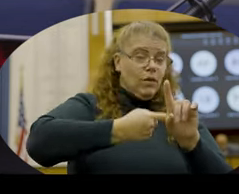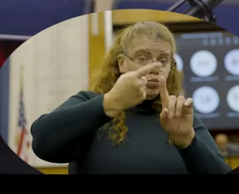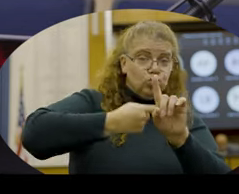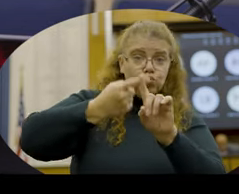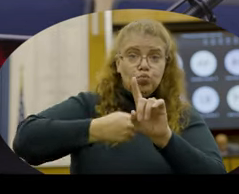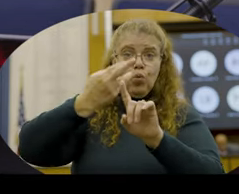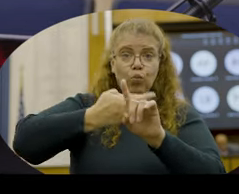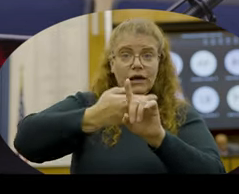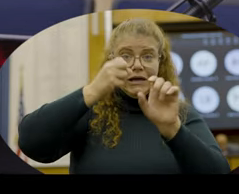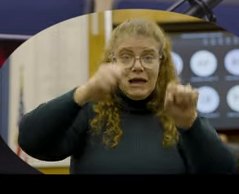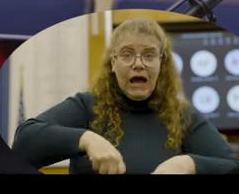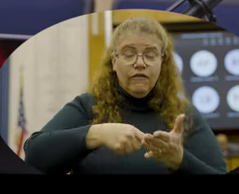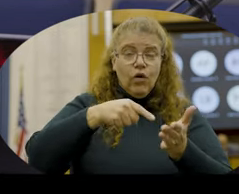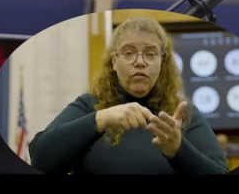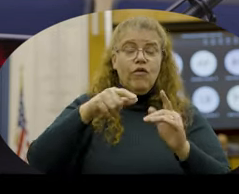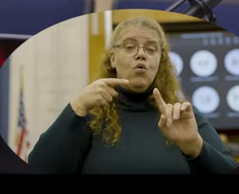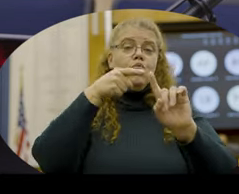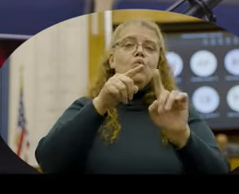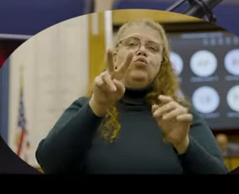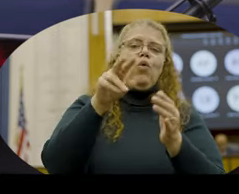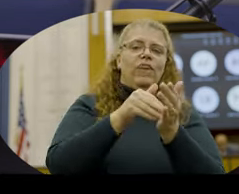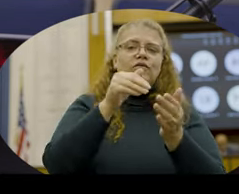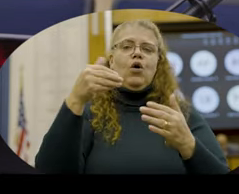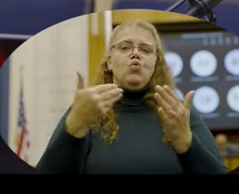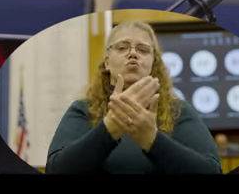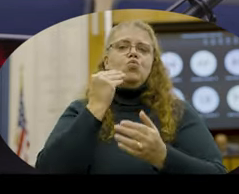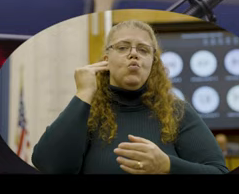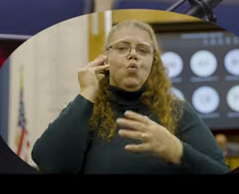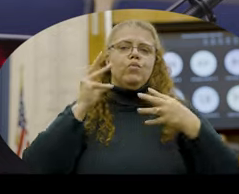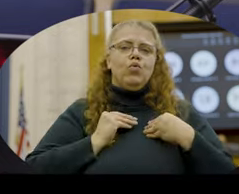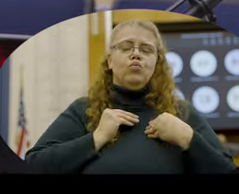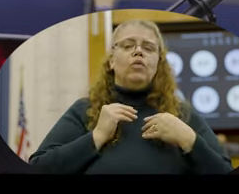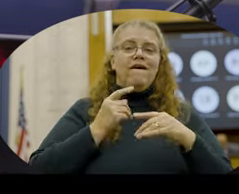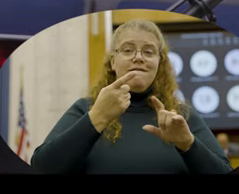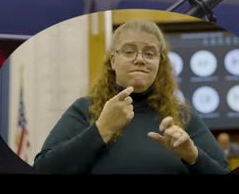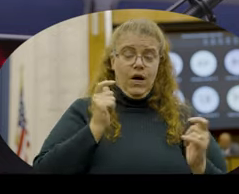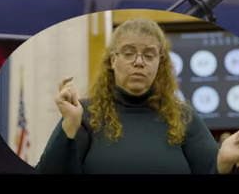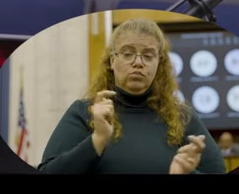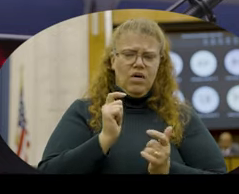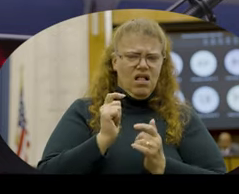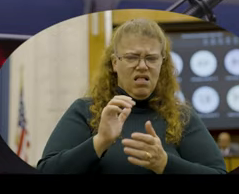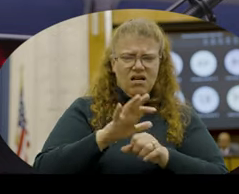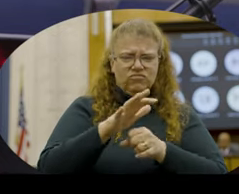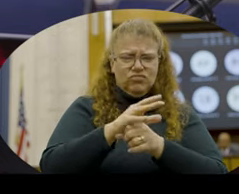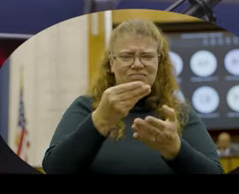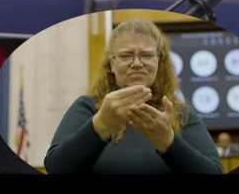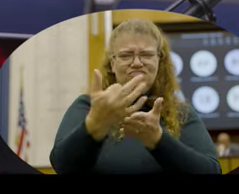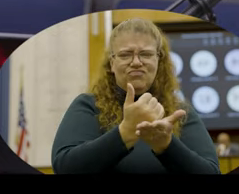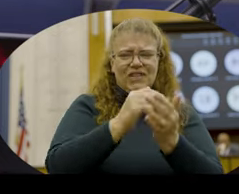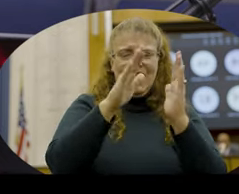to achieving our goal to create 2,000 new homeowners from low-income households. I